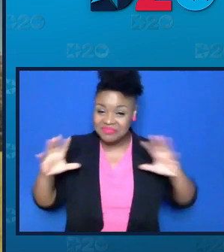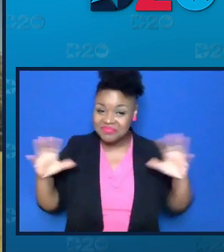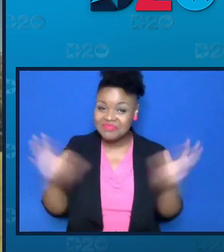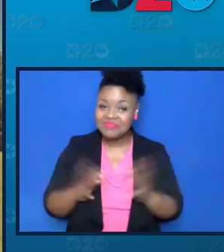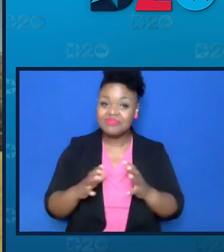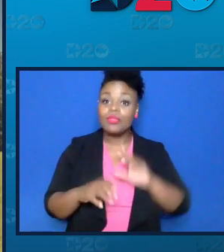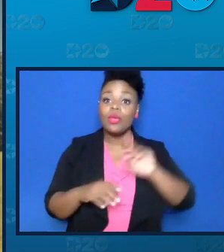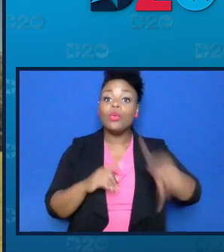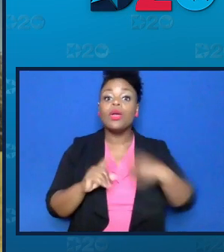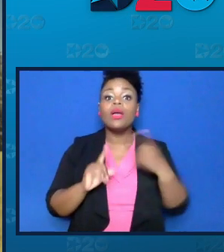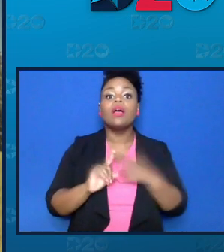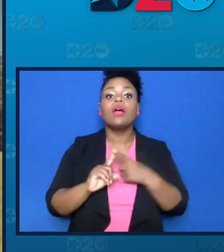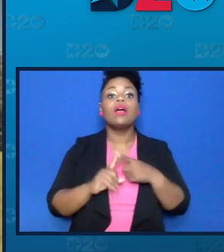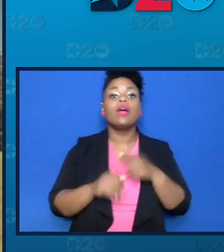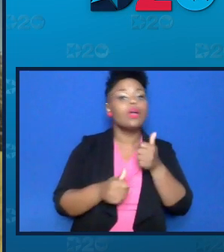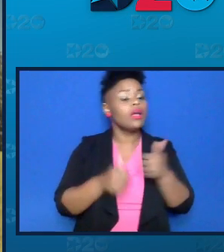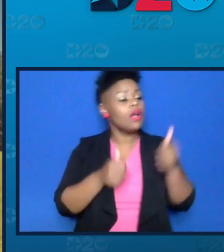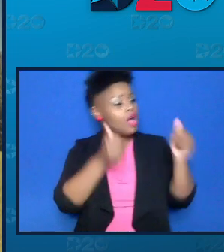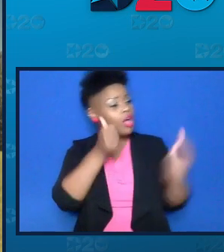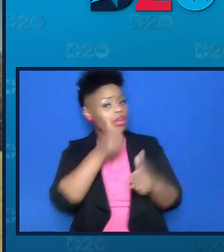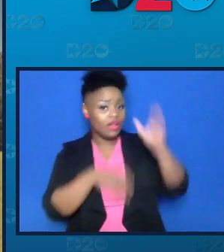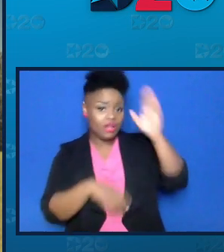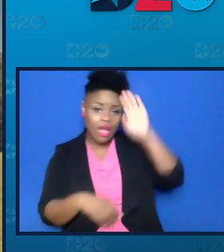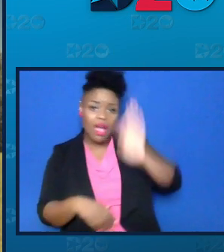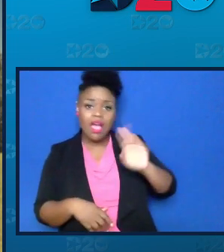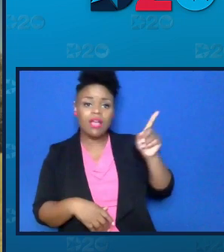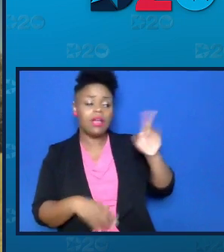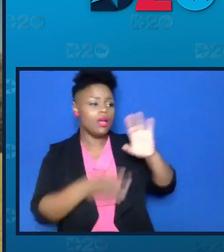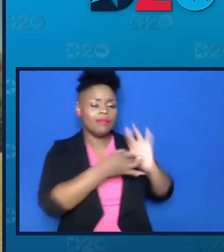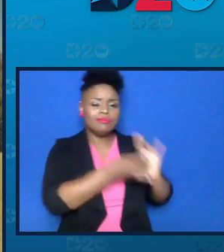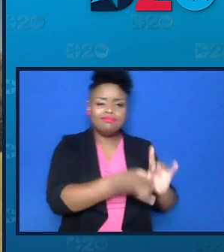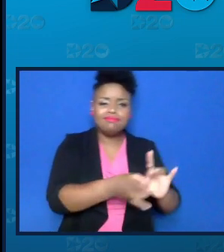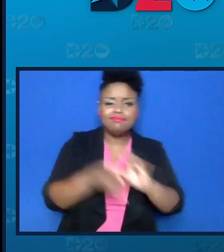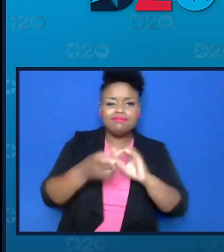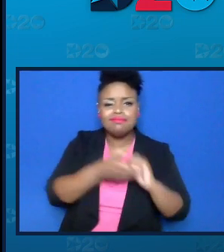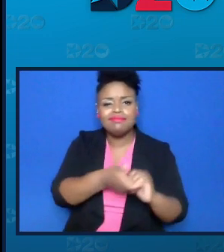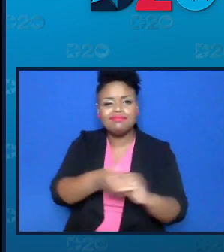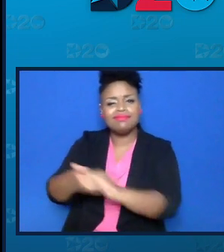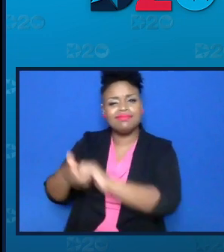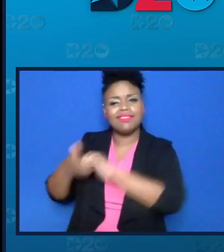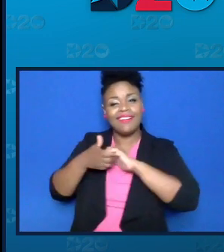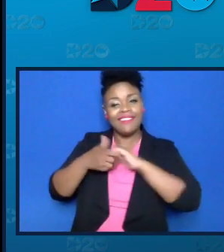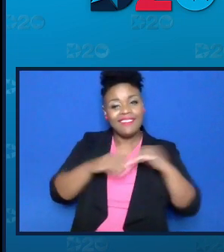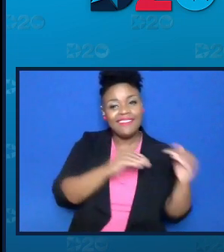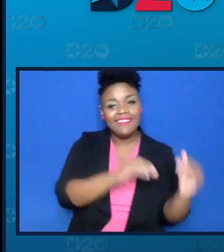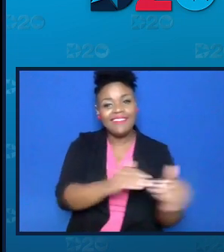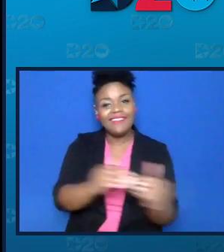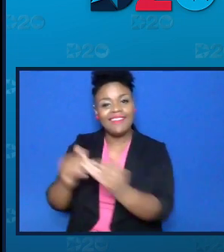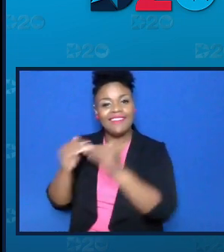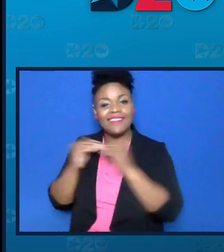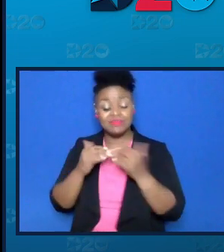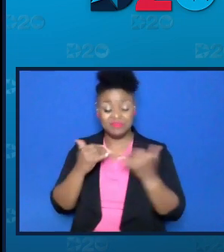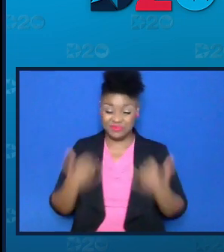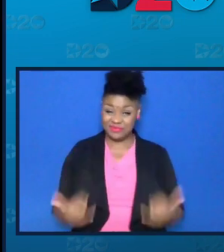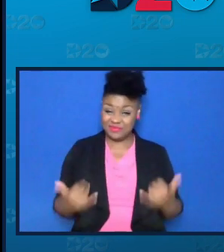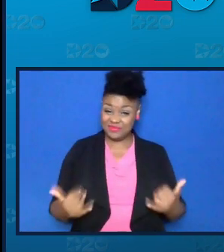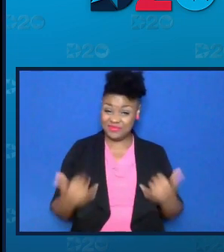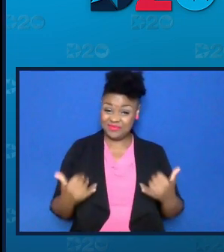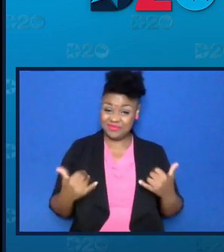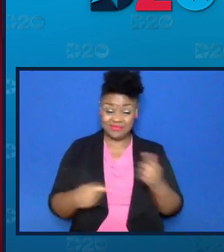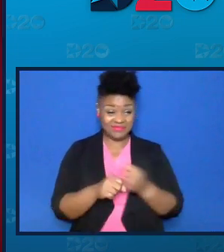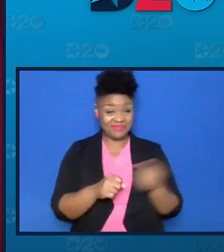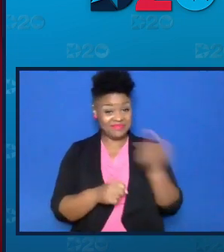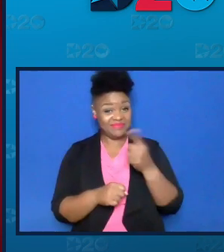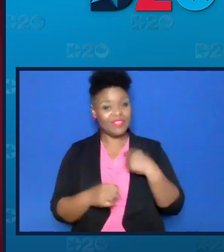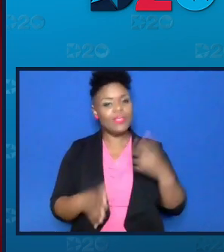God, indivisible, with liberty and justice for all. This time next year, I want to see Joe Biden in the Oval